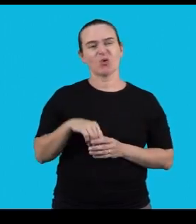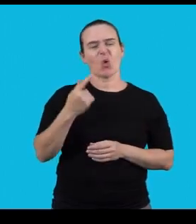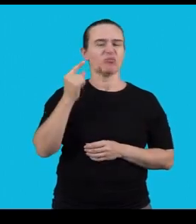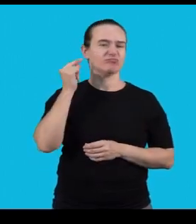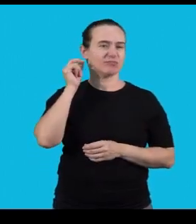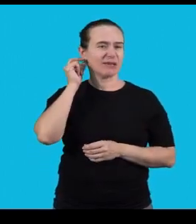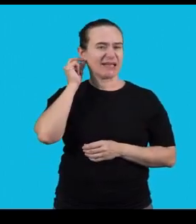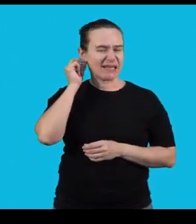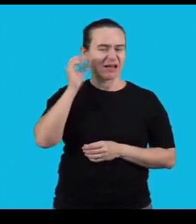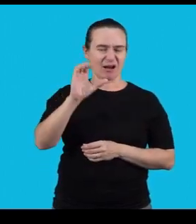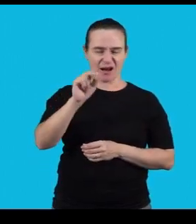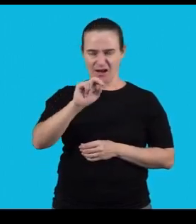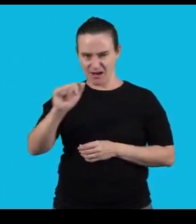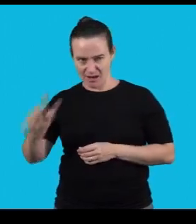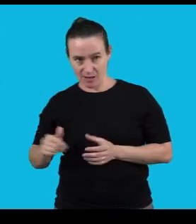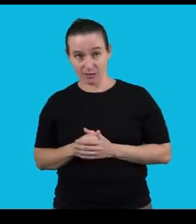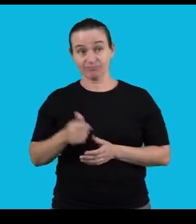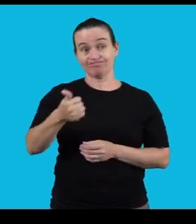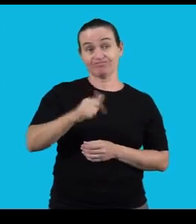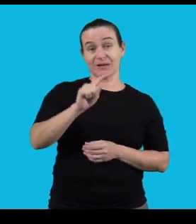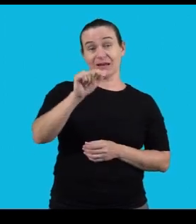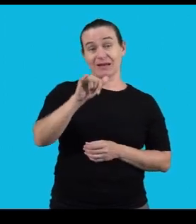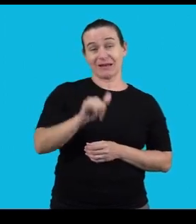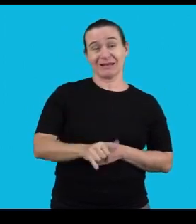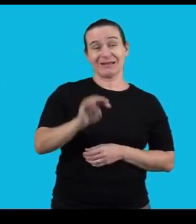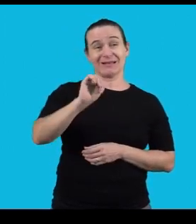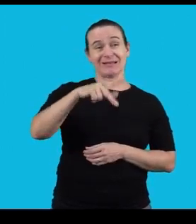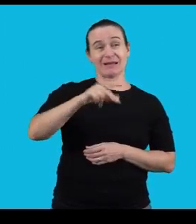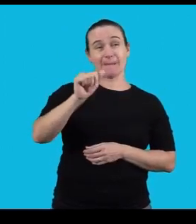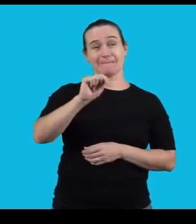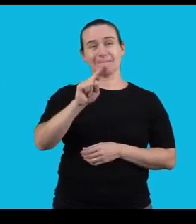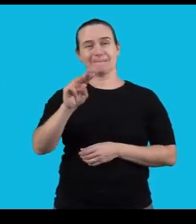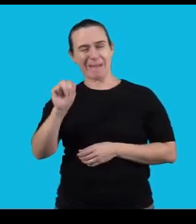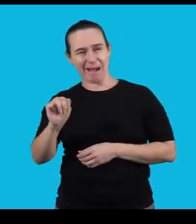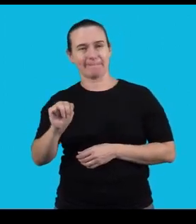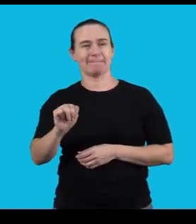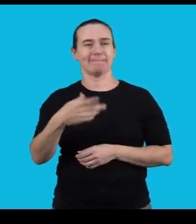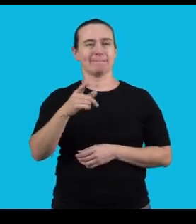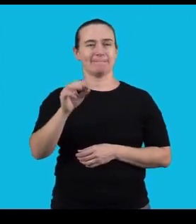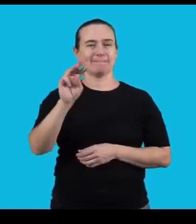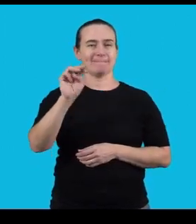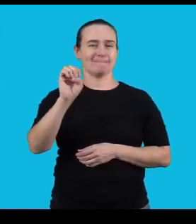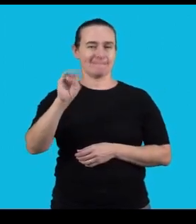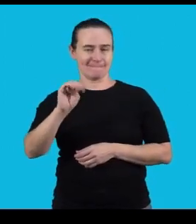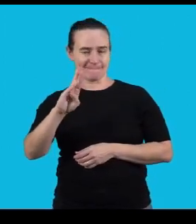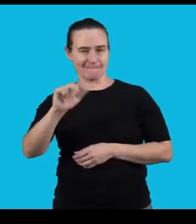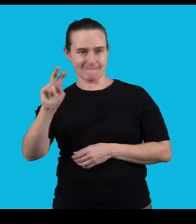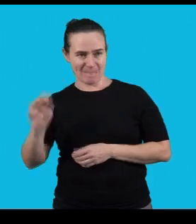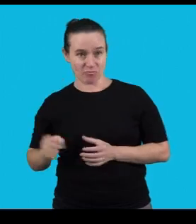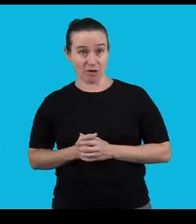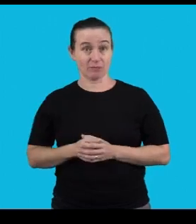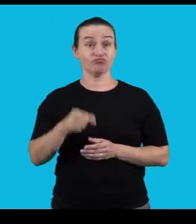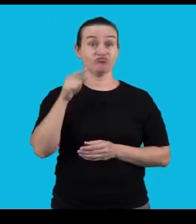also called the ear canal. Then we've got the tympanic membrane. The functions are: ear